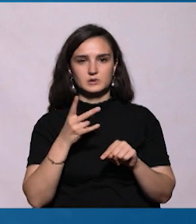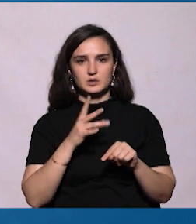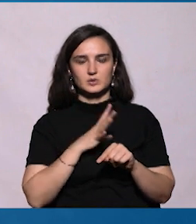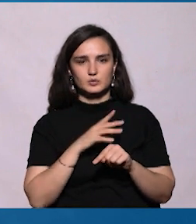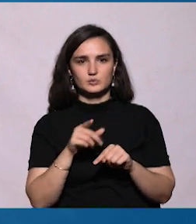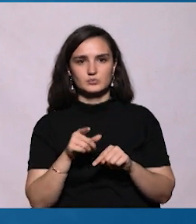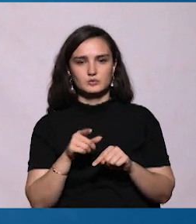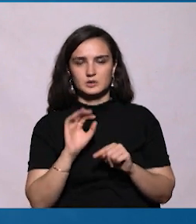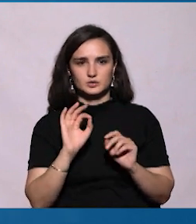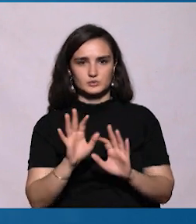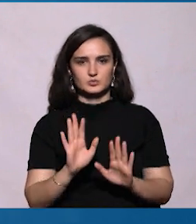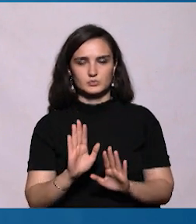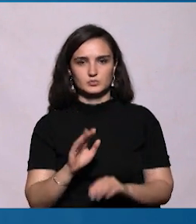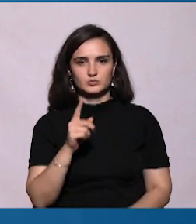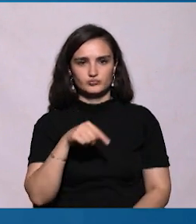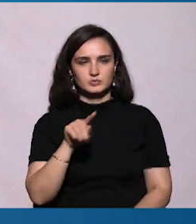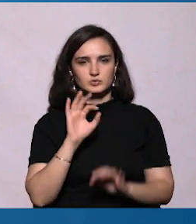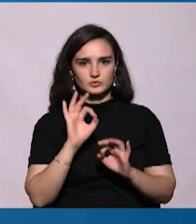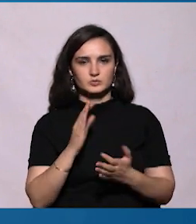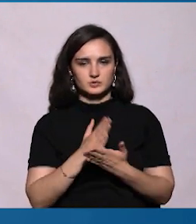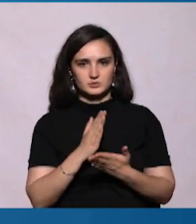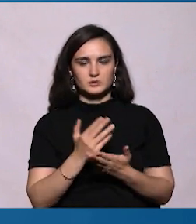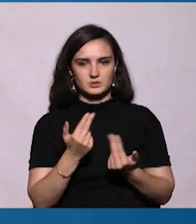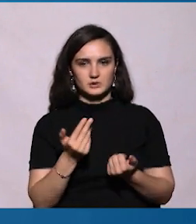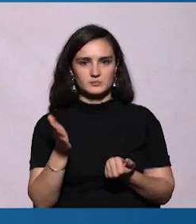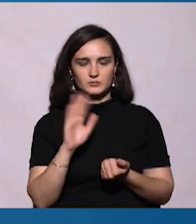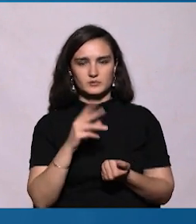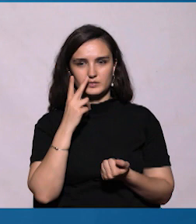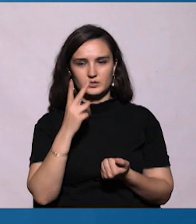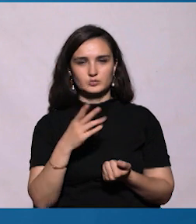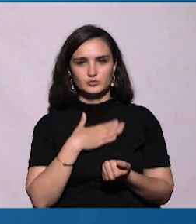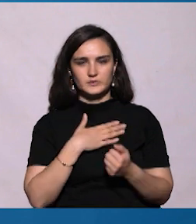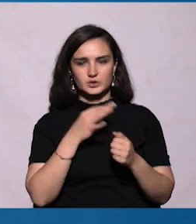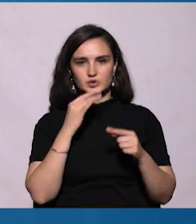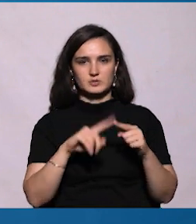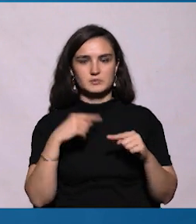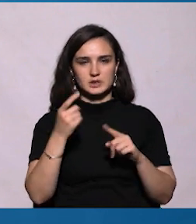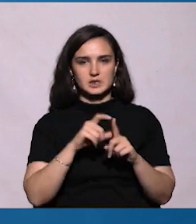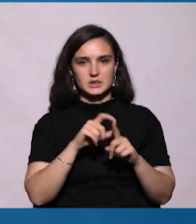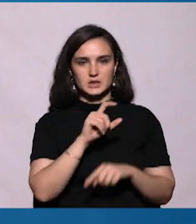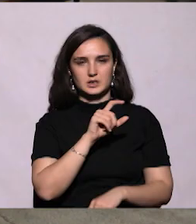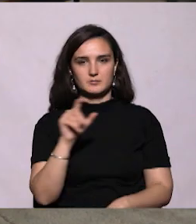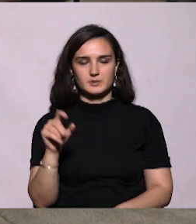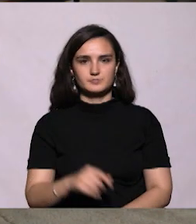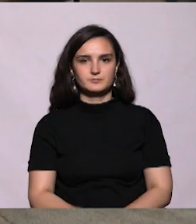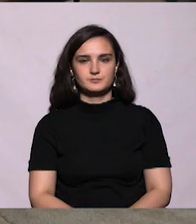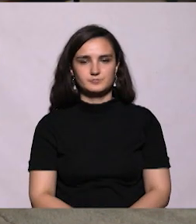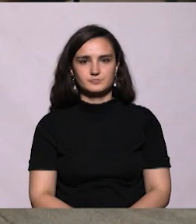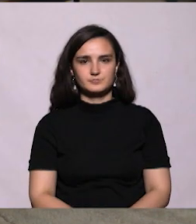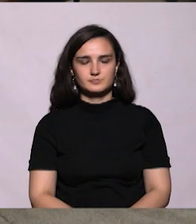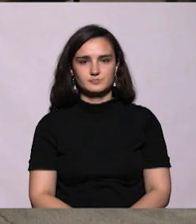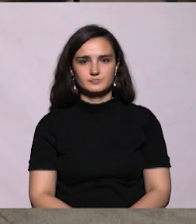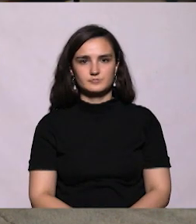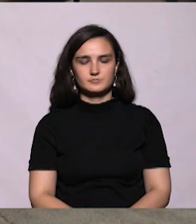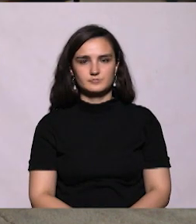be false. And you are absolutely right. Let's look at our next sentence. Sudden